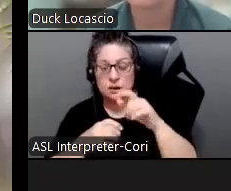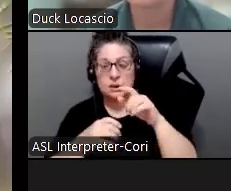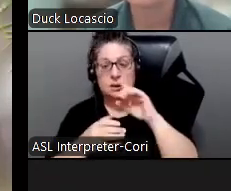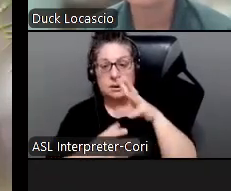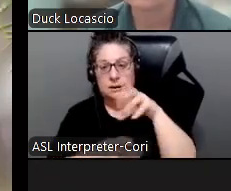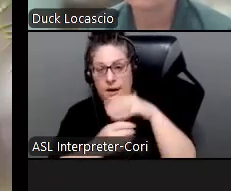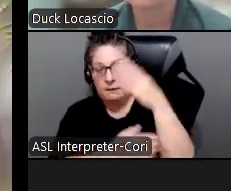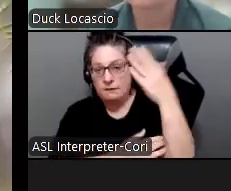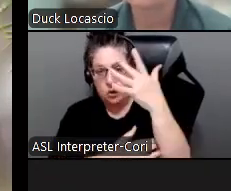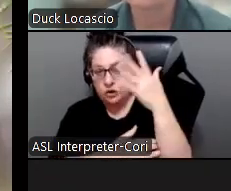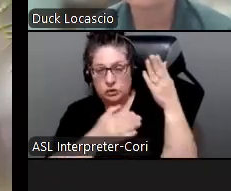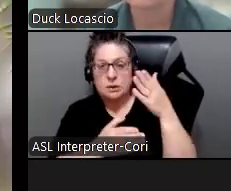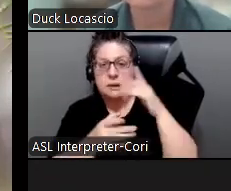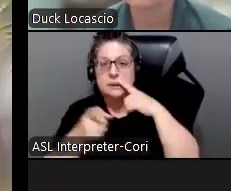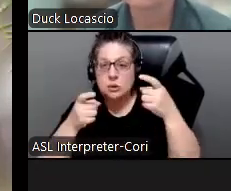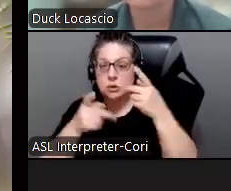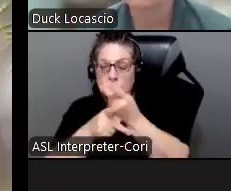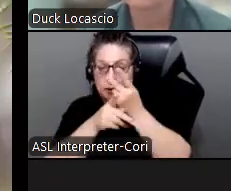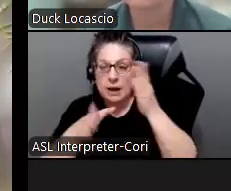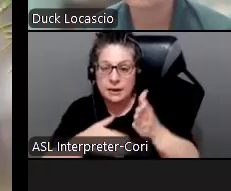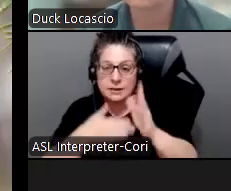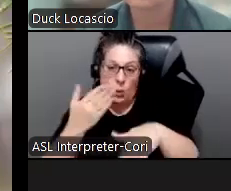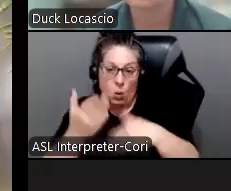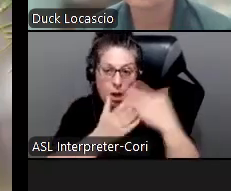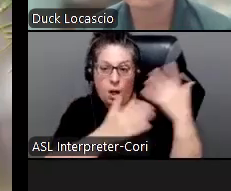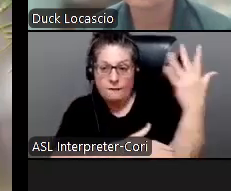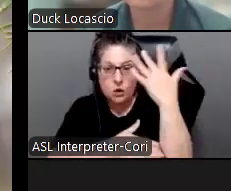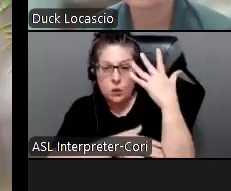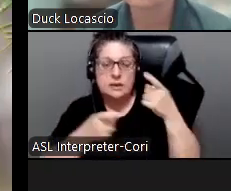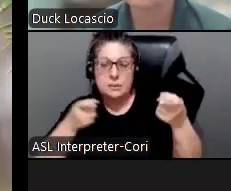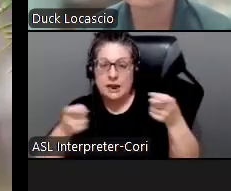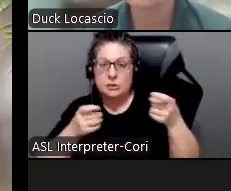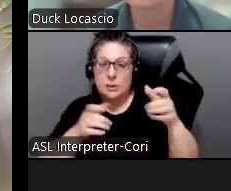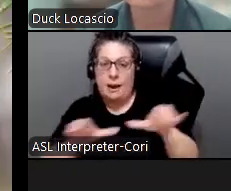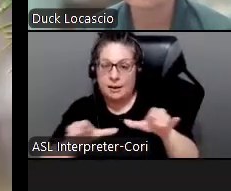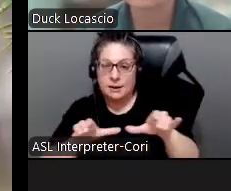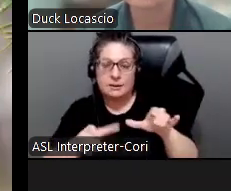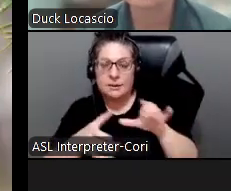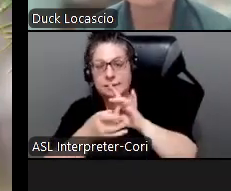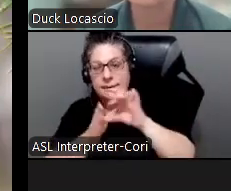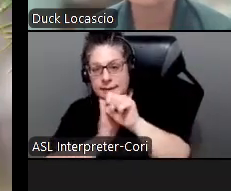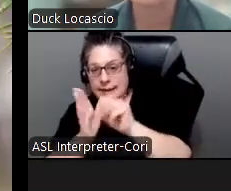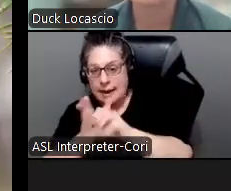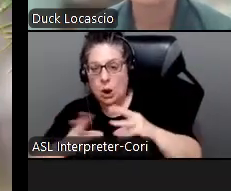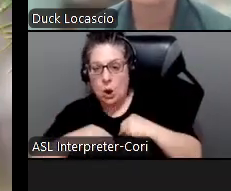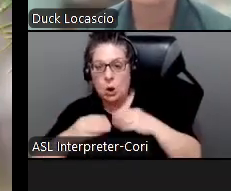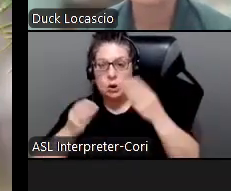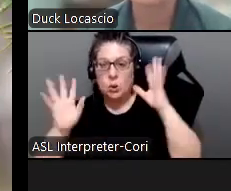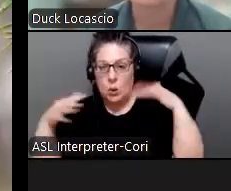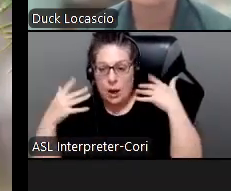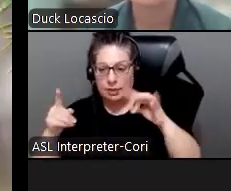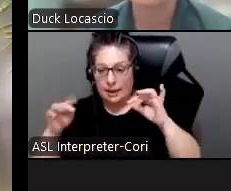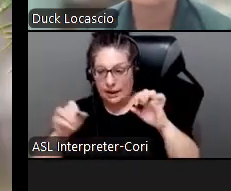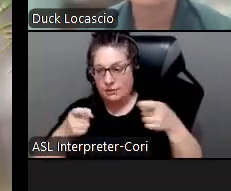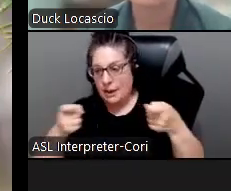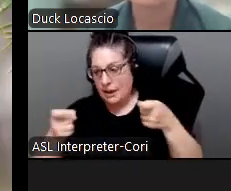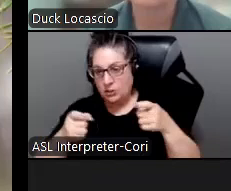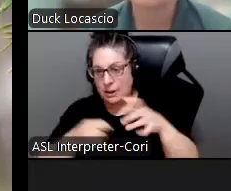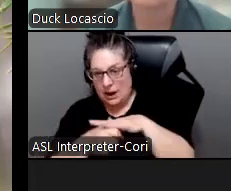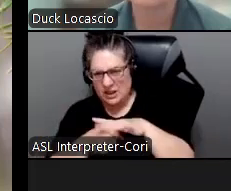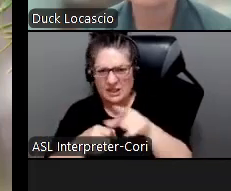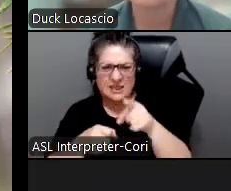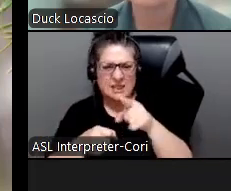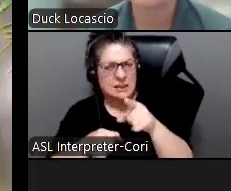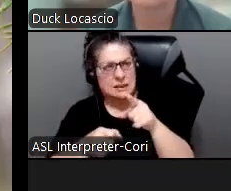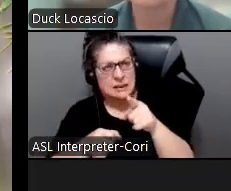section, where he supervises all of the forest management activities on state-owned wildlife management areas. Duck has